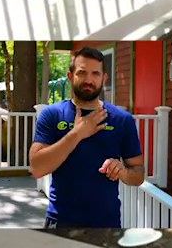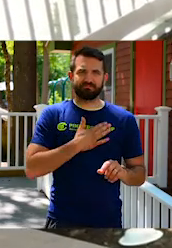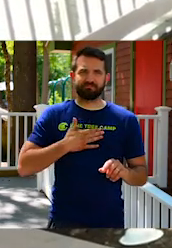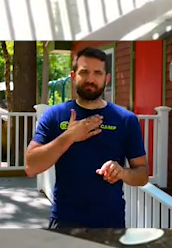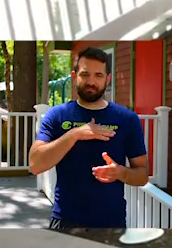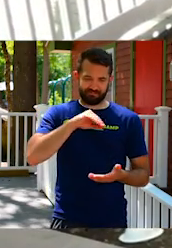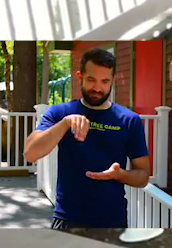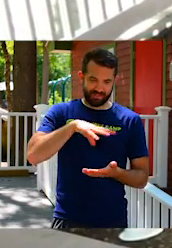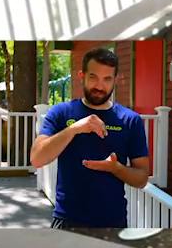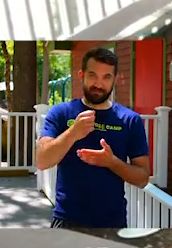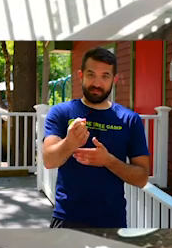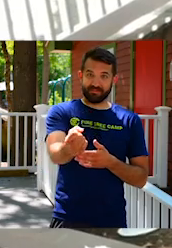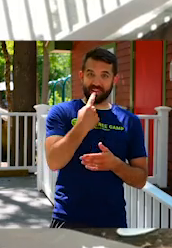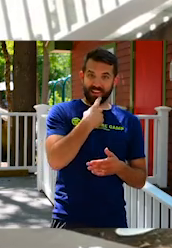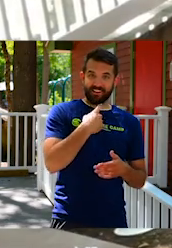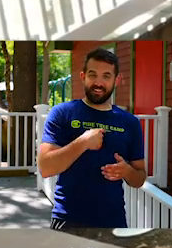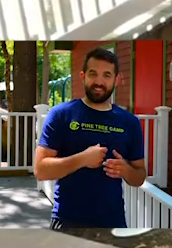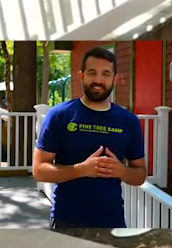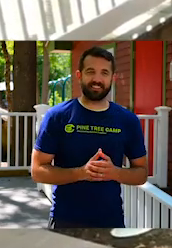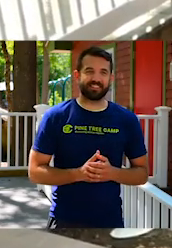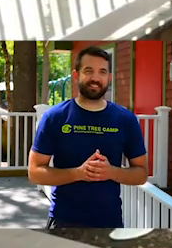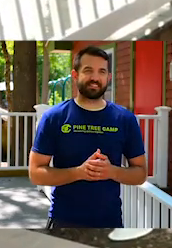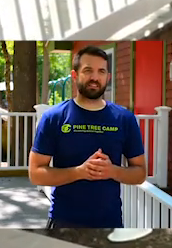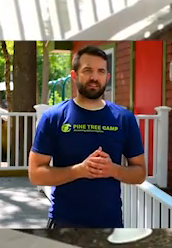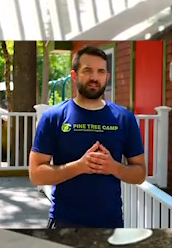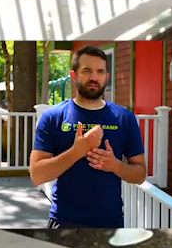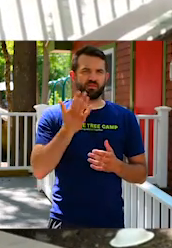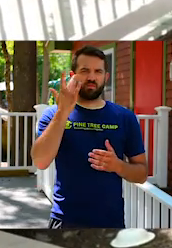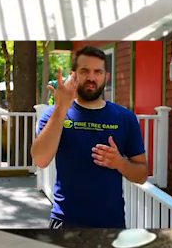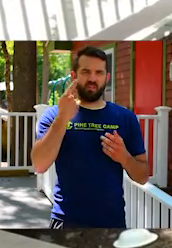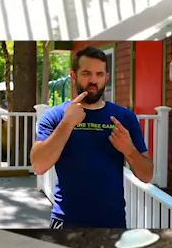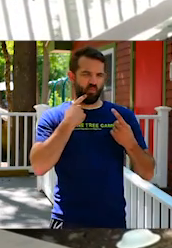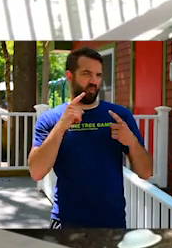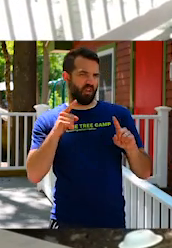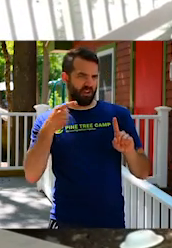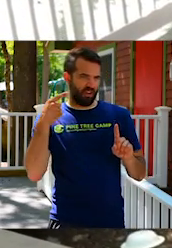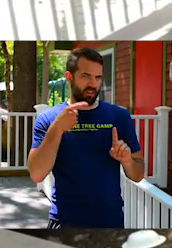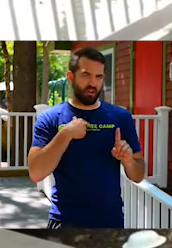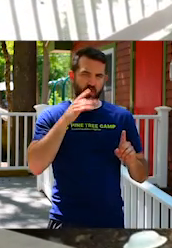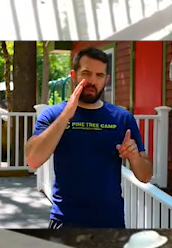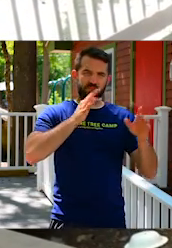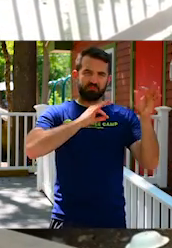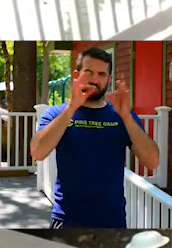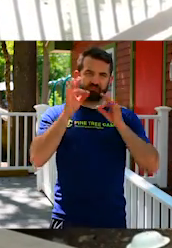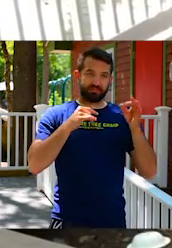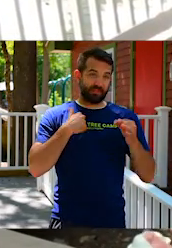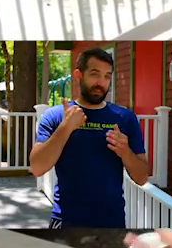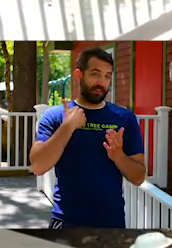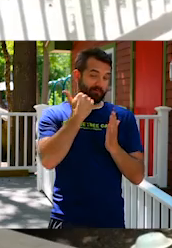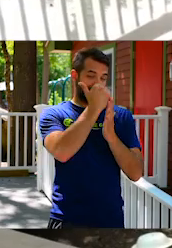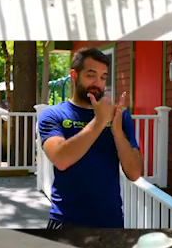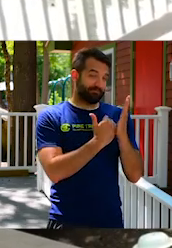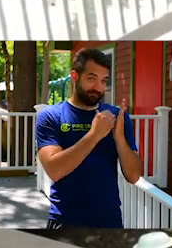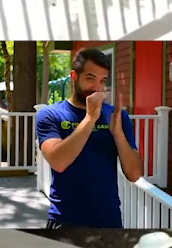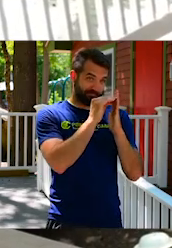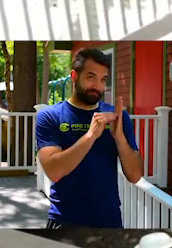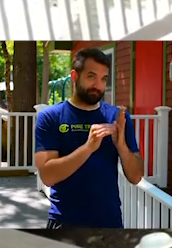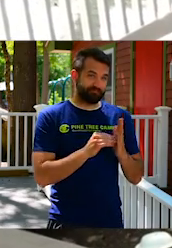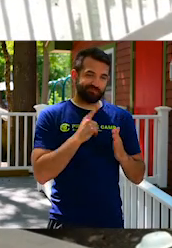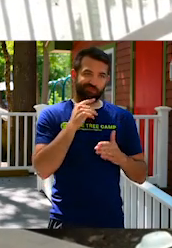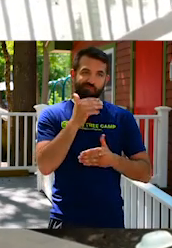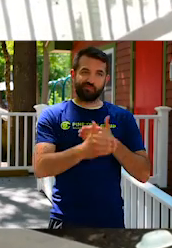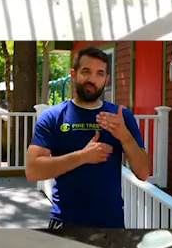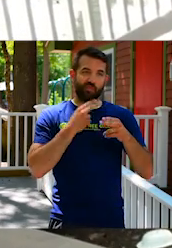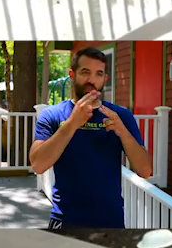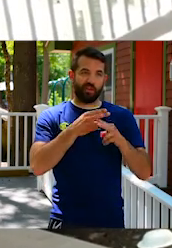work? I have some notes about it. So the water is moving because of a process called capillary action, which